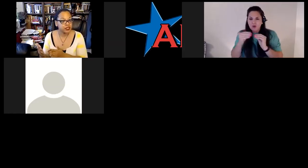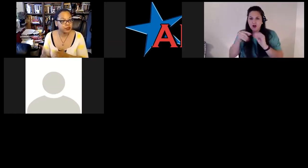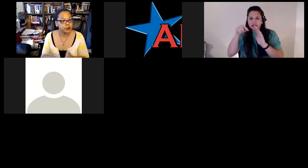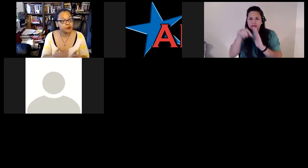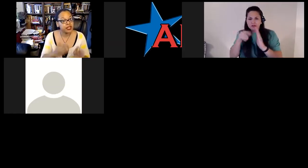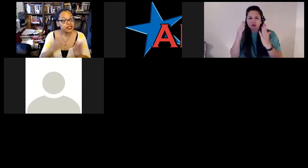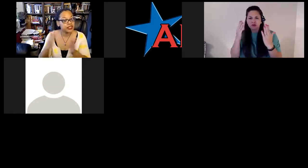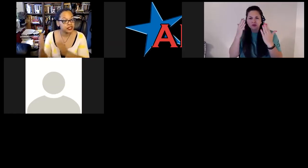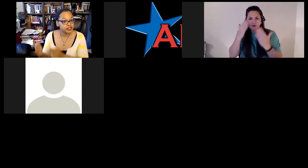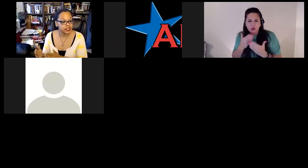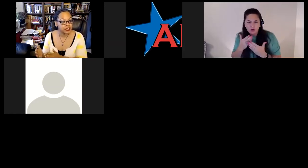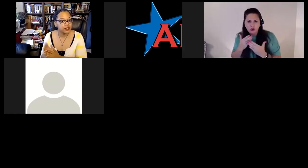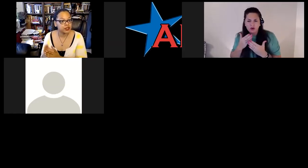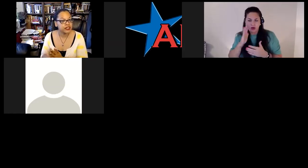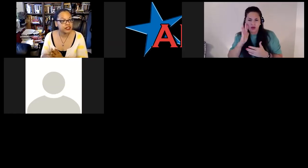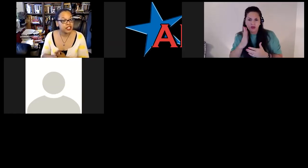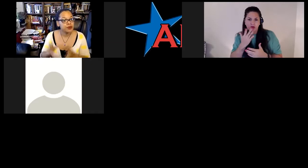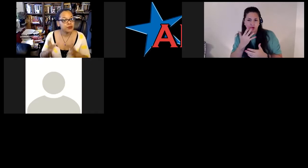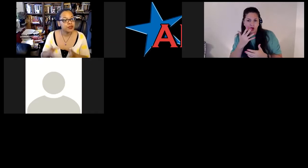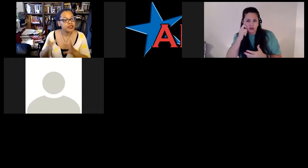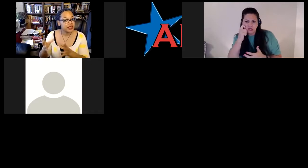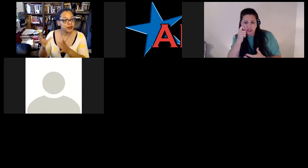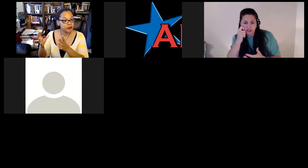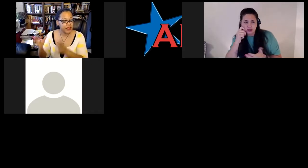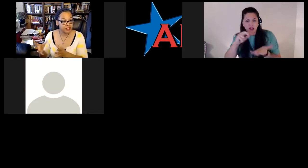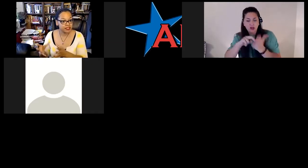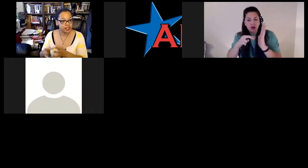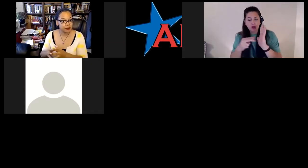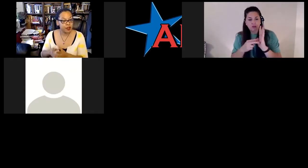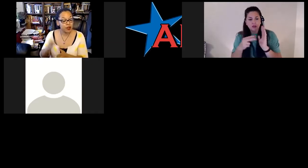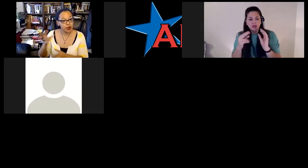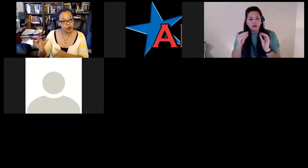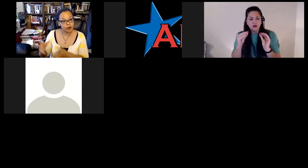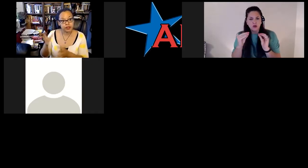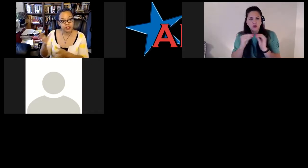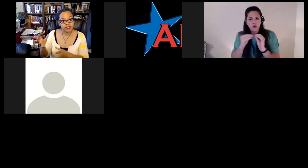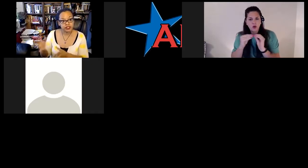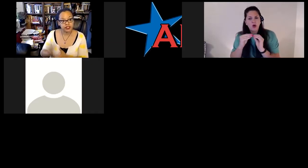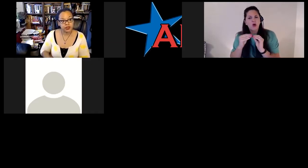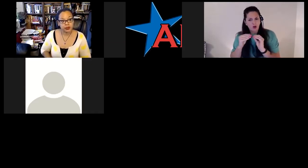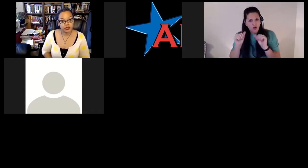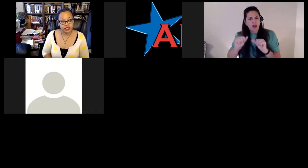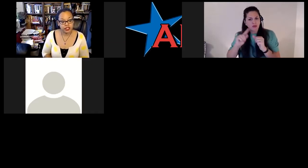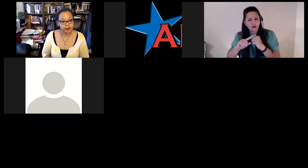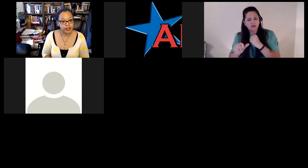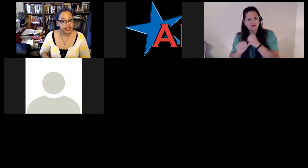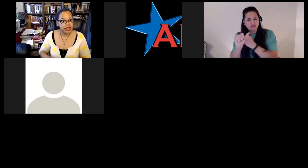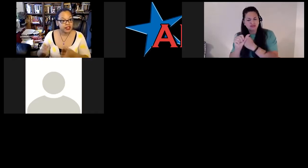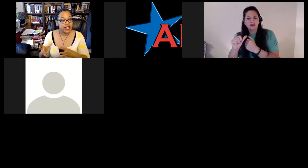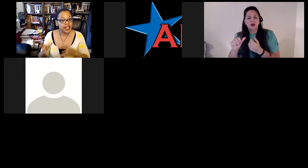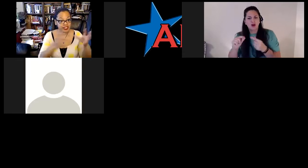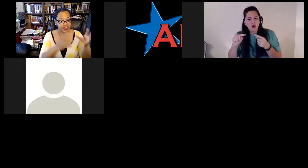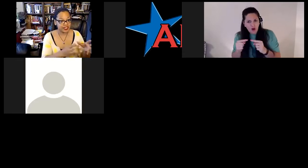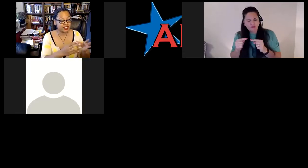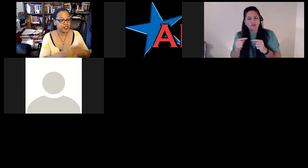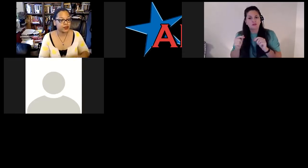is, or more melanated their skin tone is, the more that they face harm, marginalization, or oppression. And the